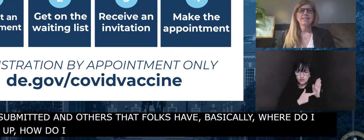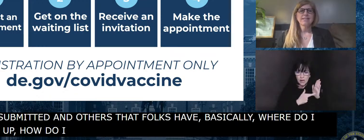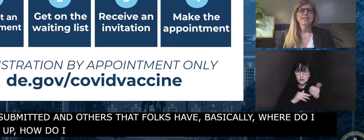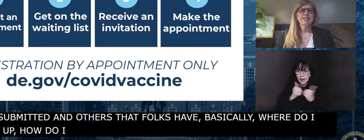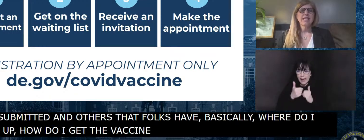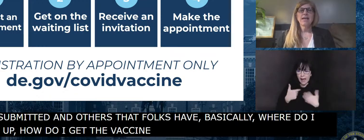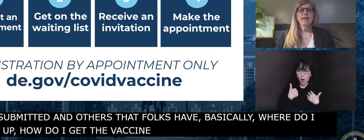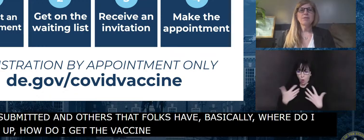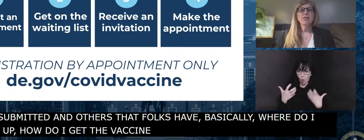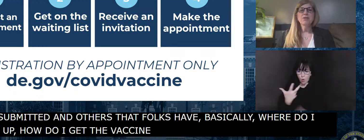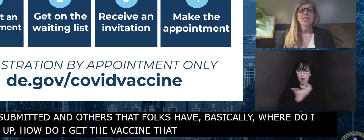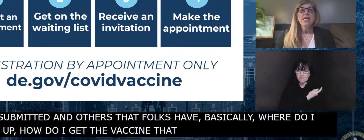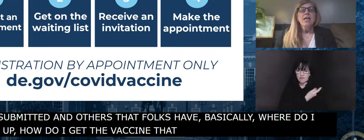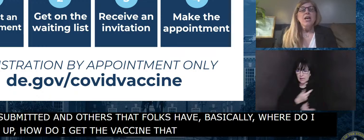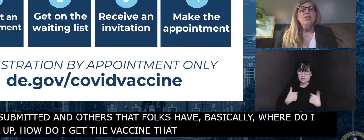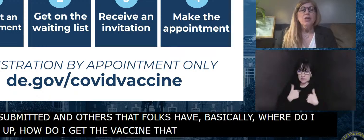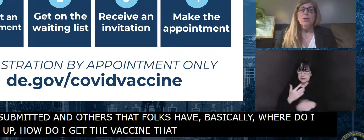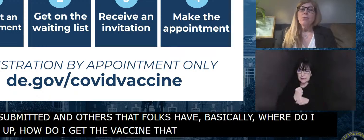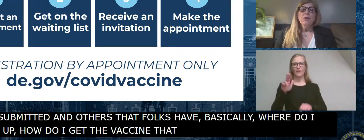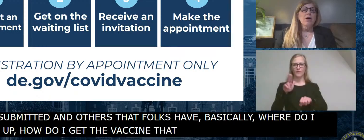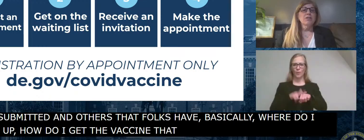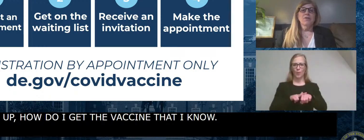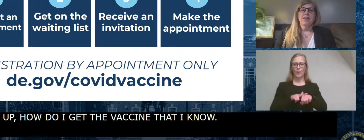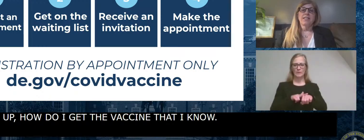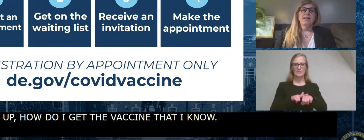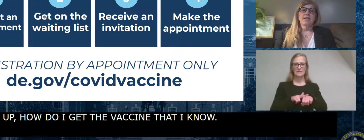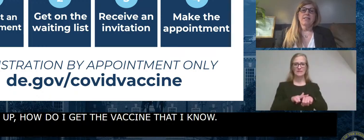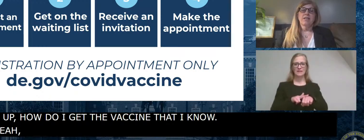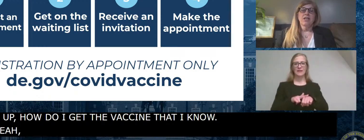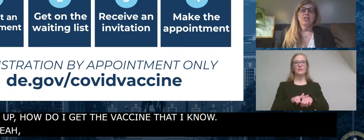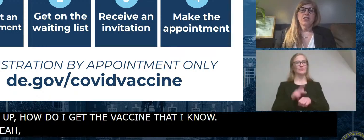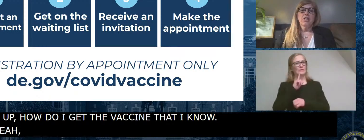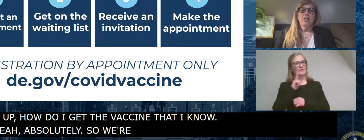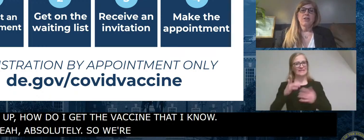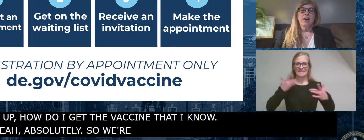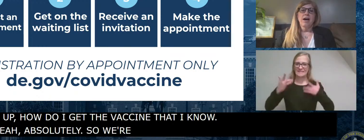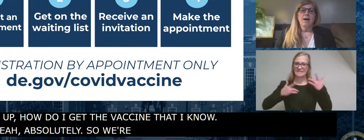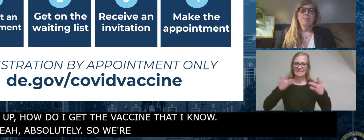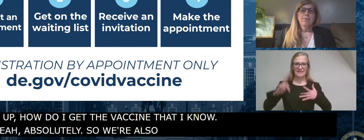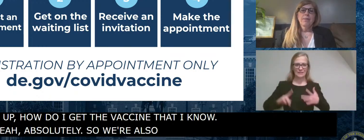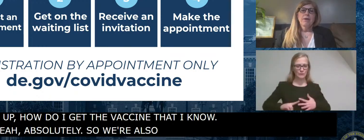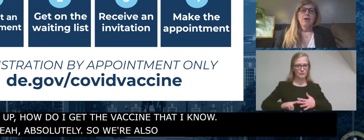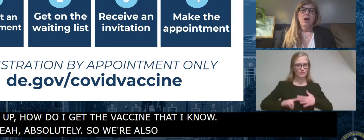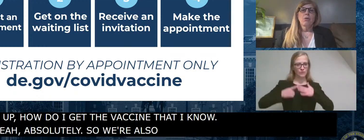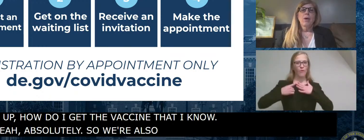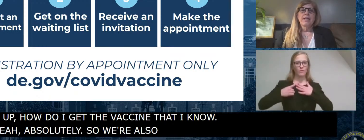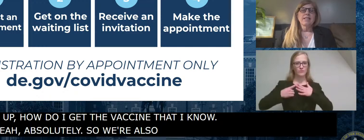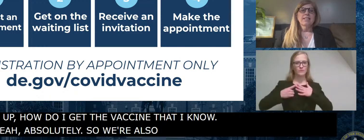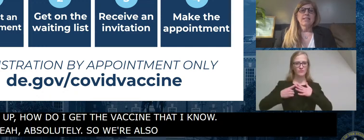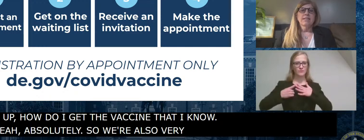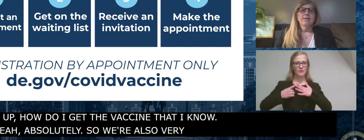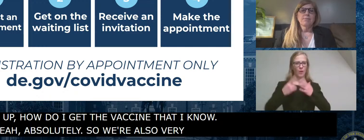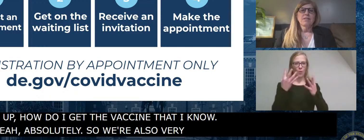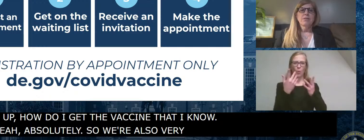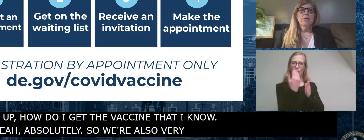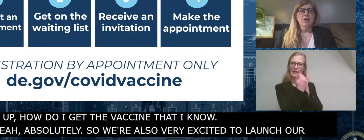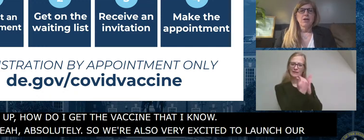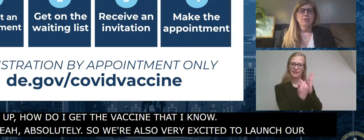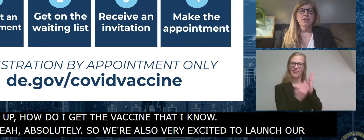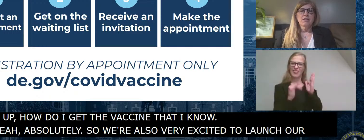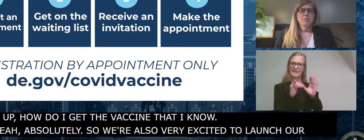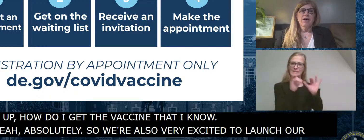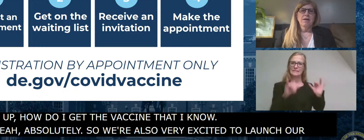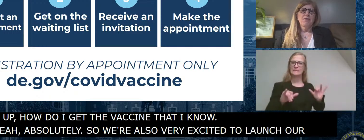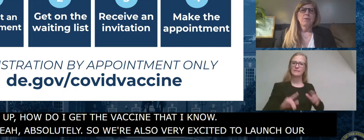need? Yeah, absolutely. So we're also very excited to launch our waitlist system